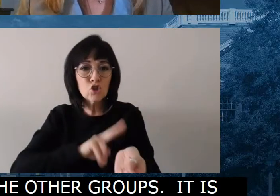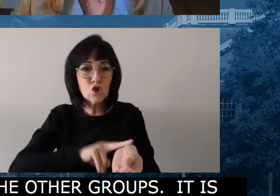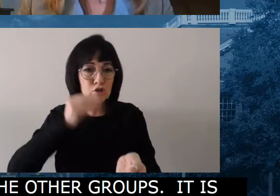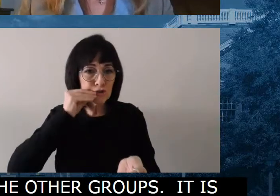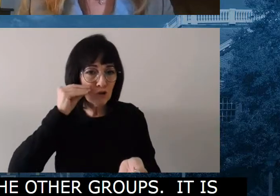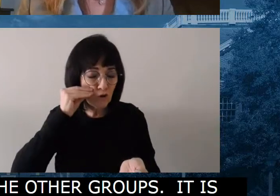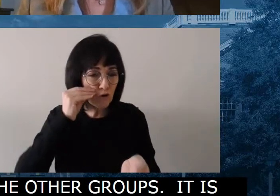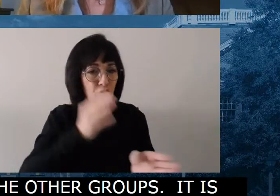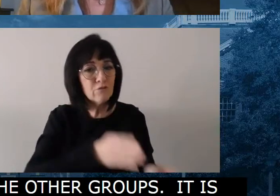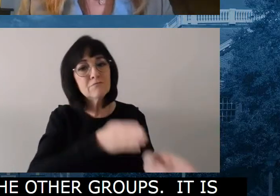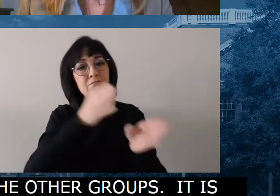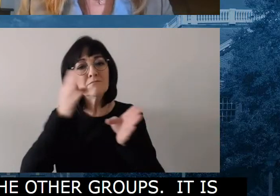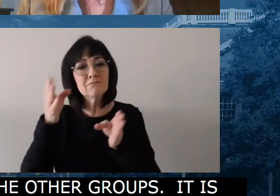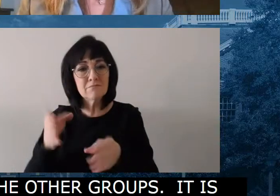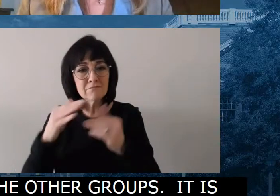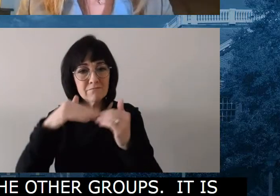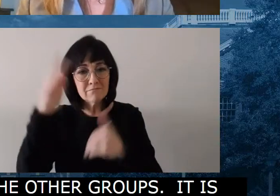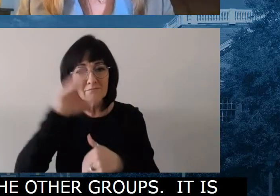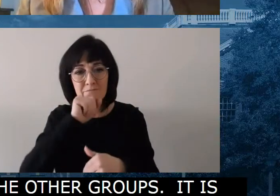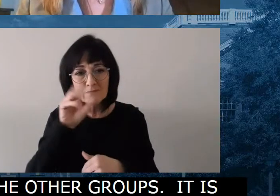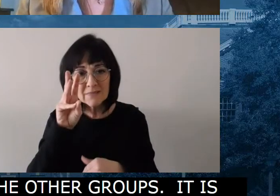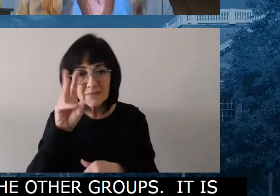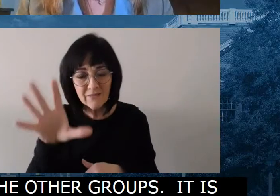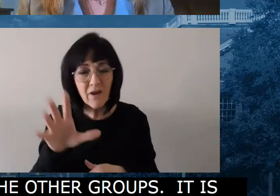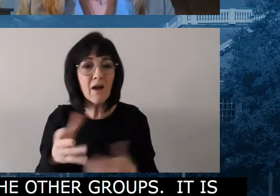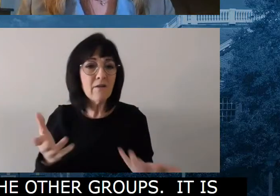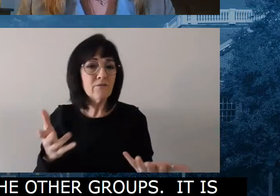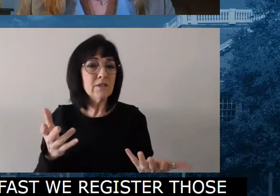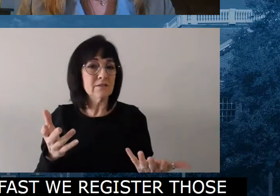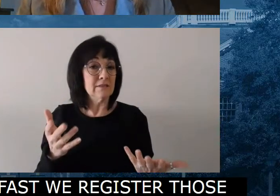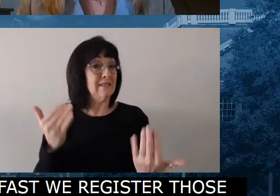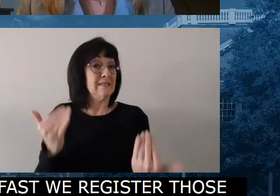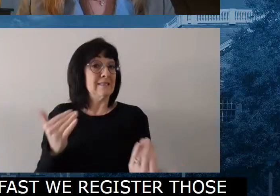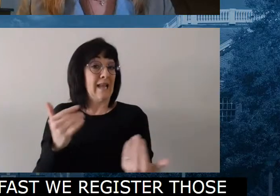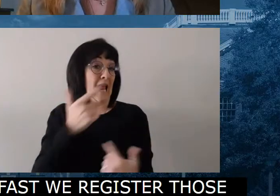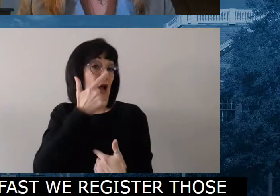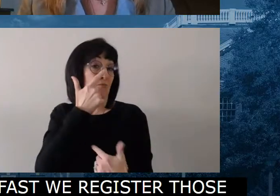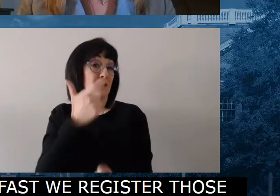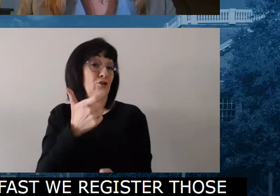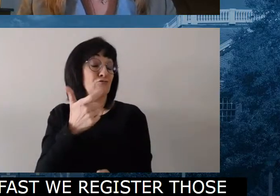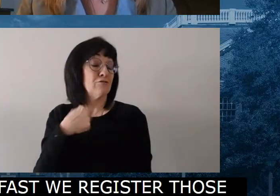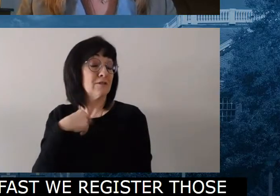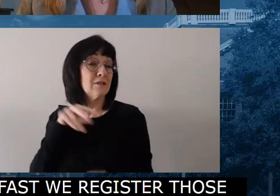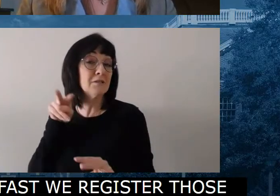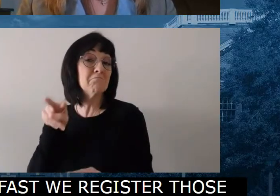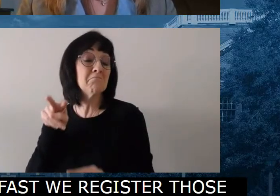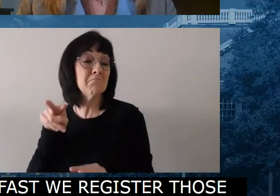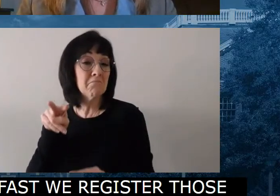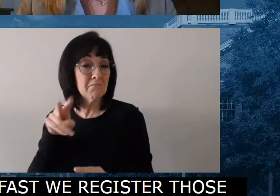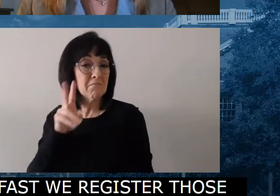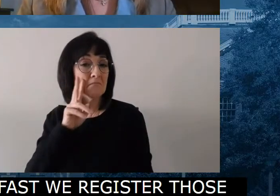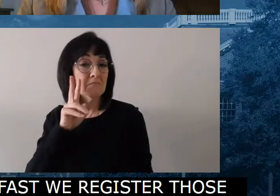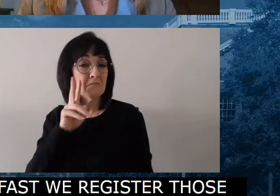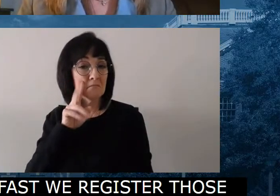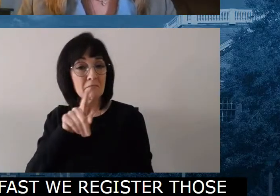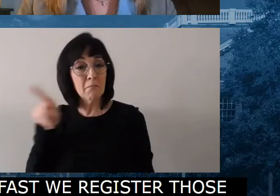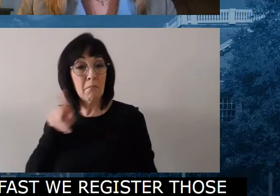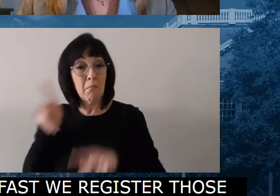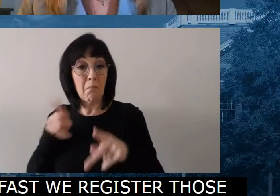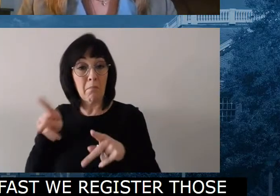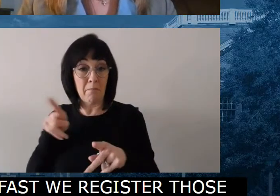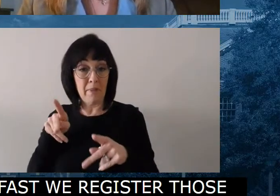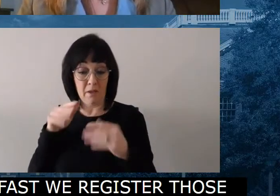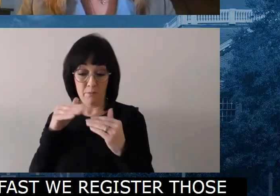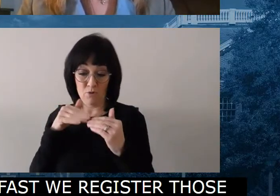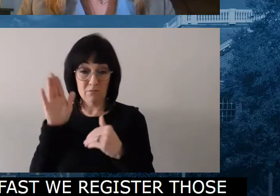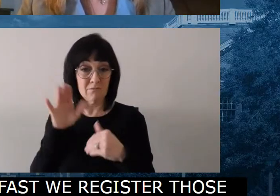register those Delawareans between 50 and 65. As we've just opened up today, I